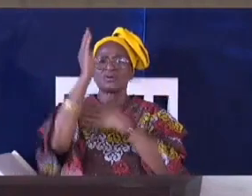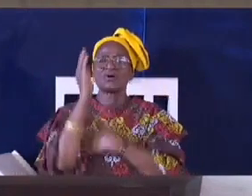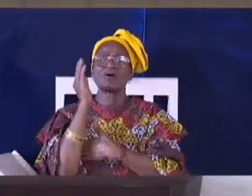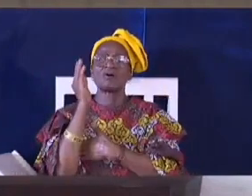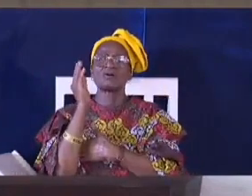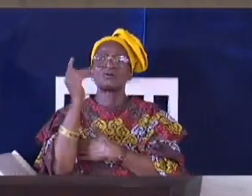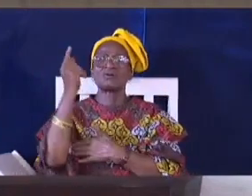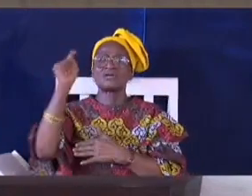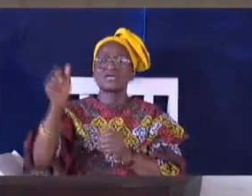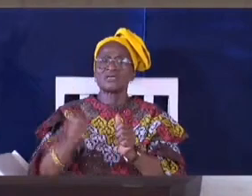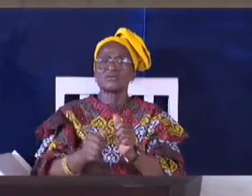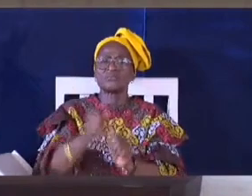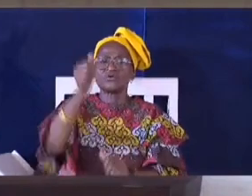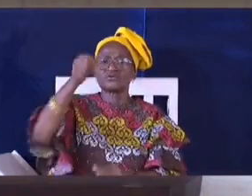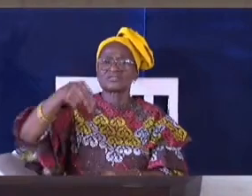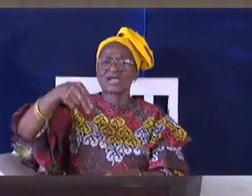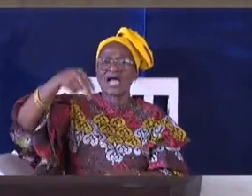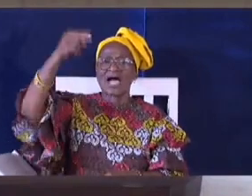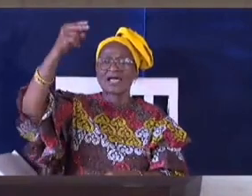the Most High,